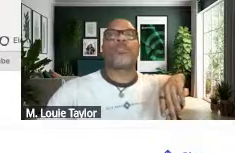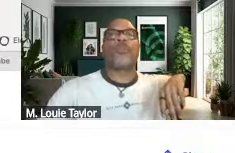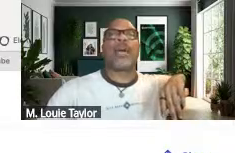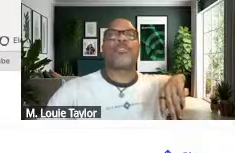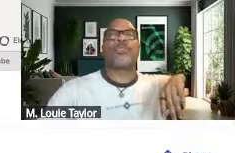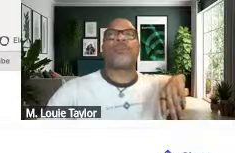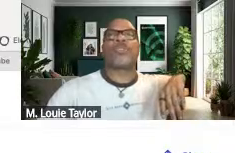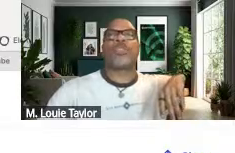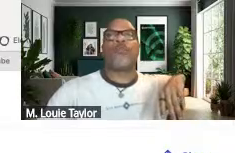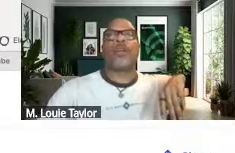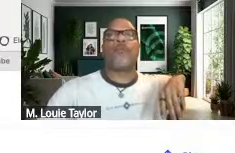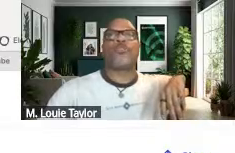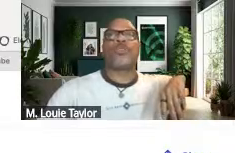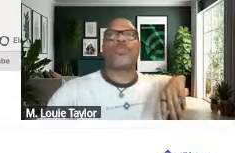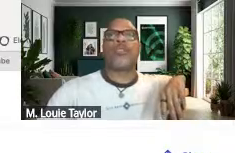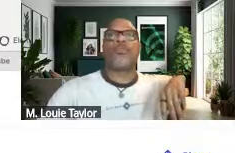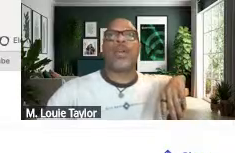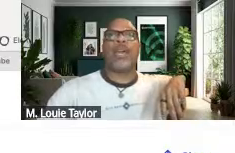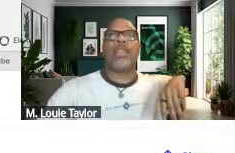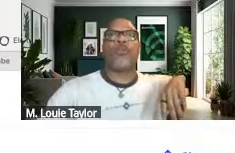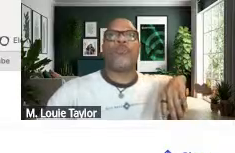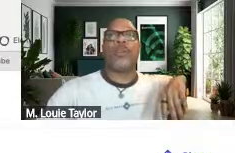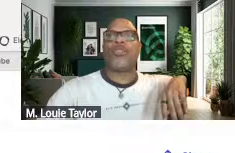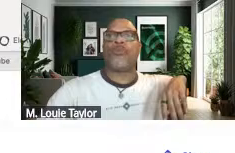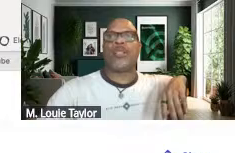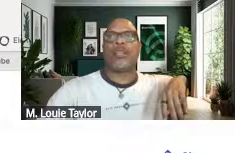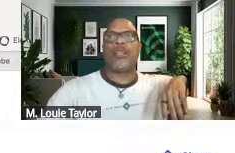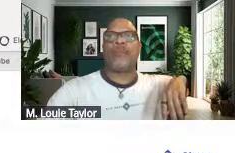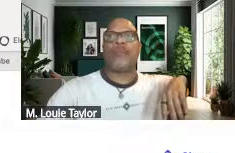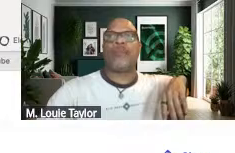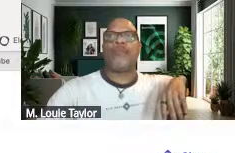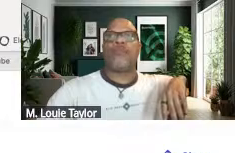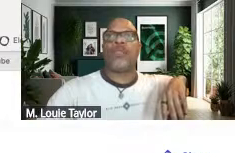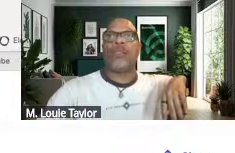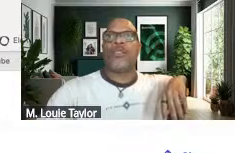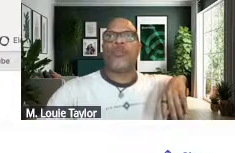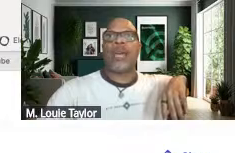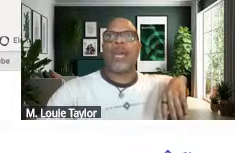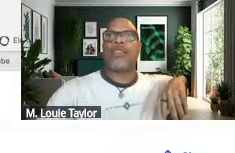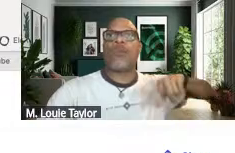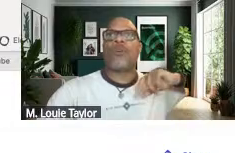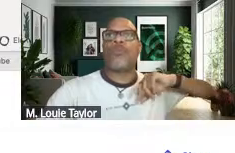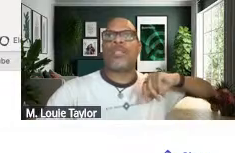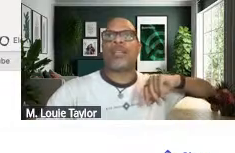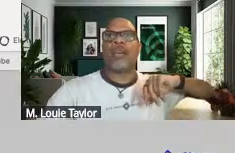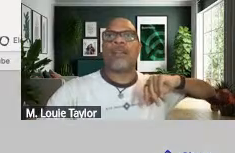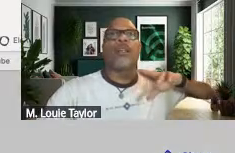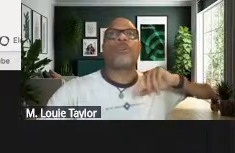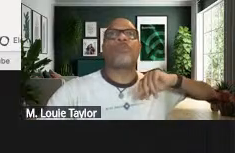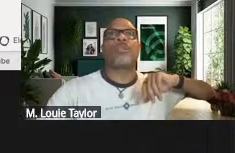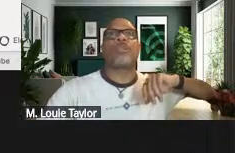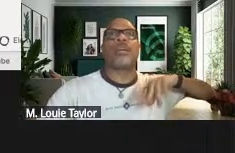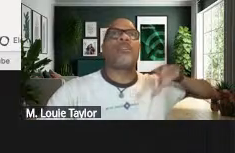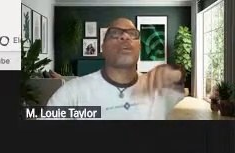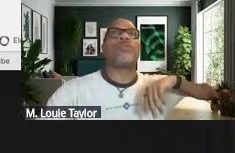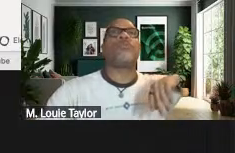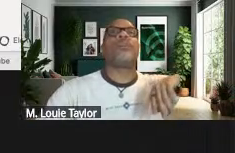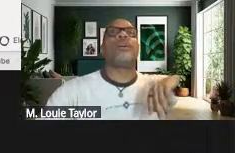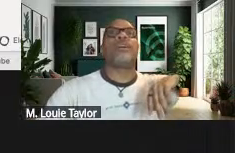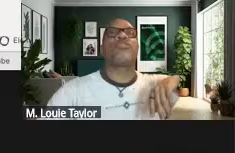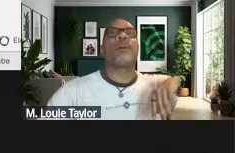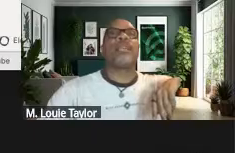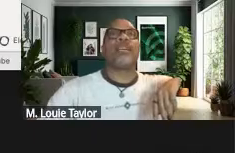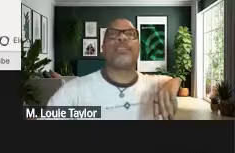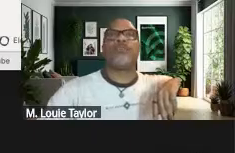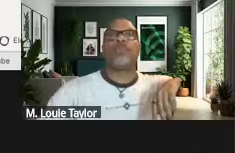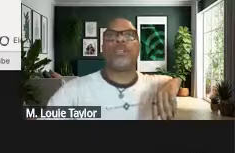number 3 actually comes in 3 flavors. You got 3A, 3B, and 3C. 3A, they want one set. All I want is one set. Okay, cool.